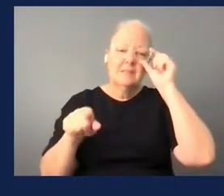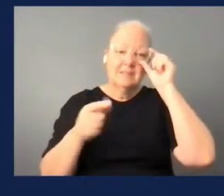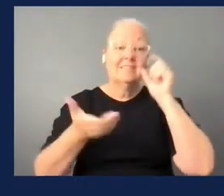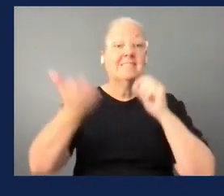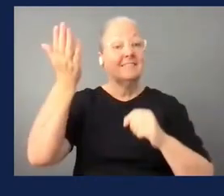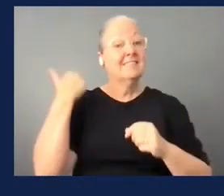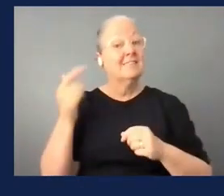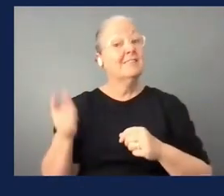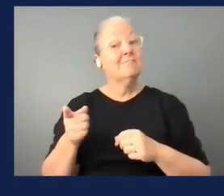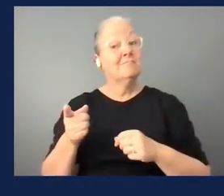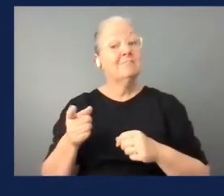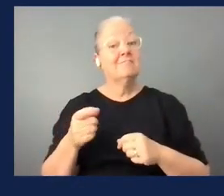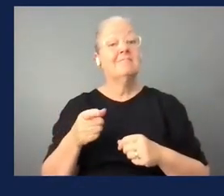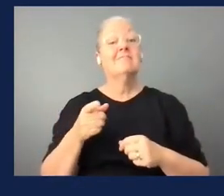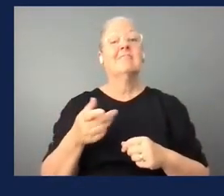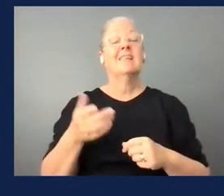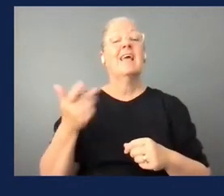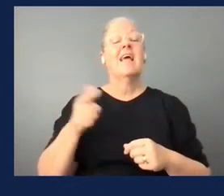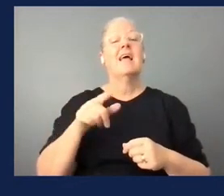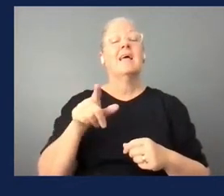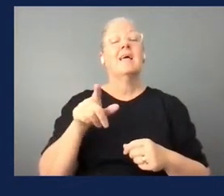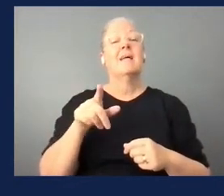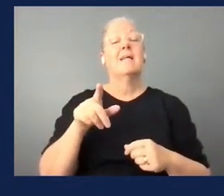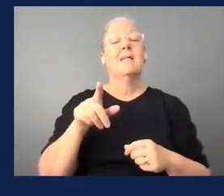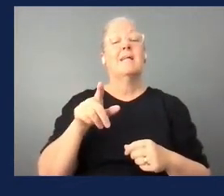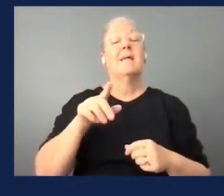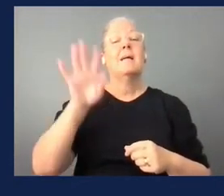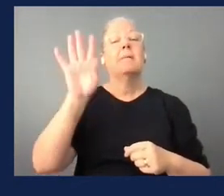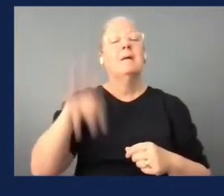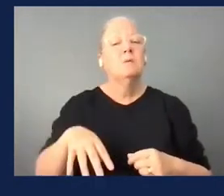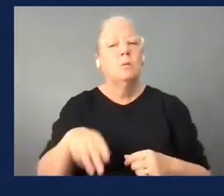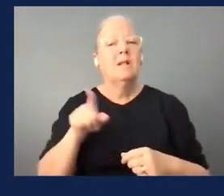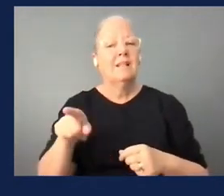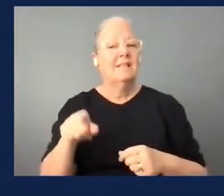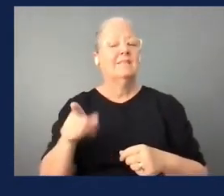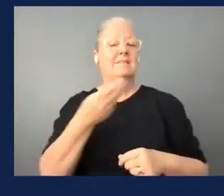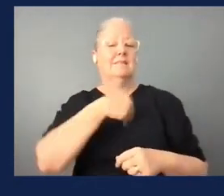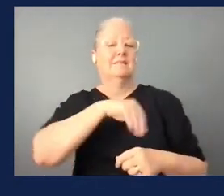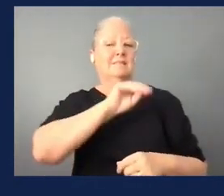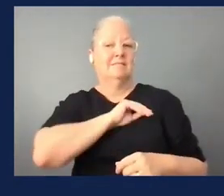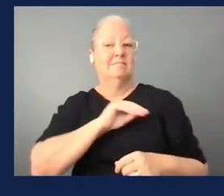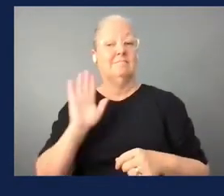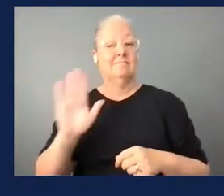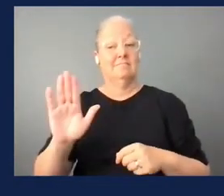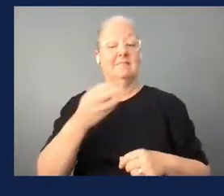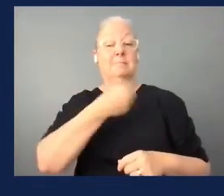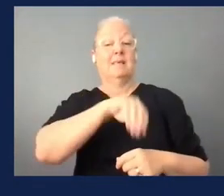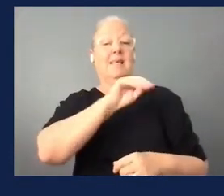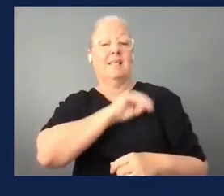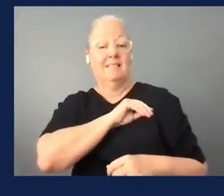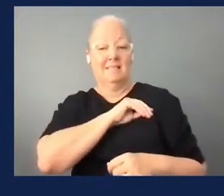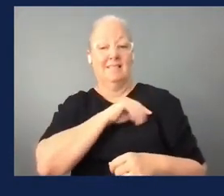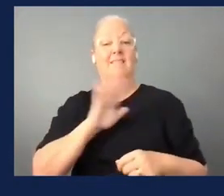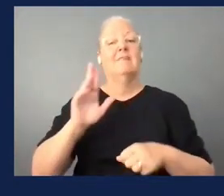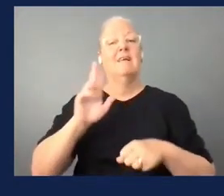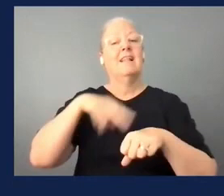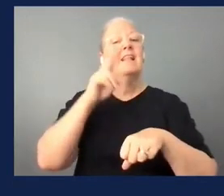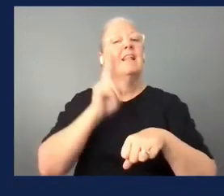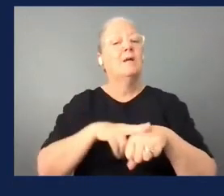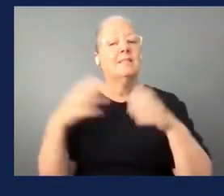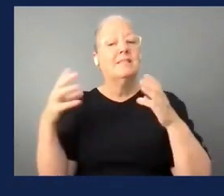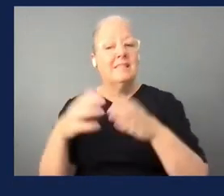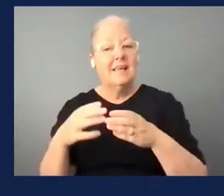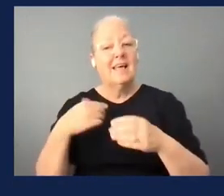at Barcelona, Levante, and the Spanish national team. And I'm sure she is still celebrating from Barcelona's